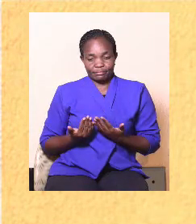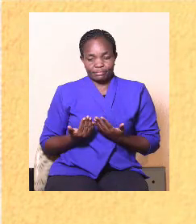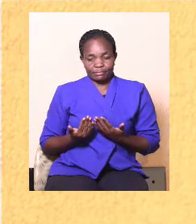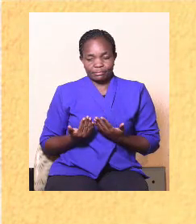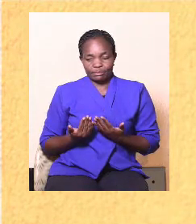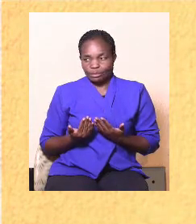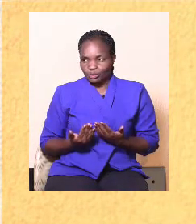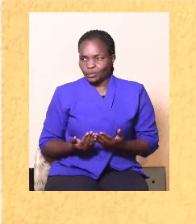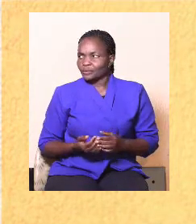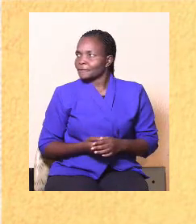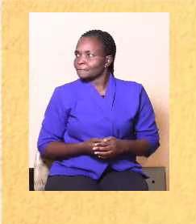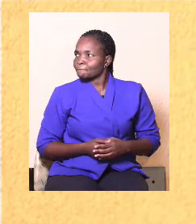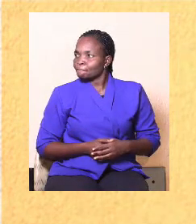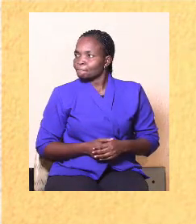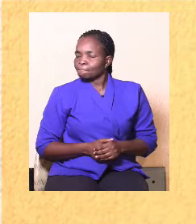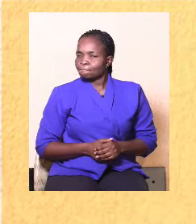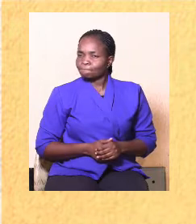believe